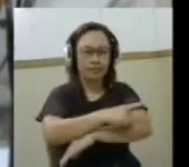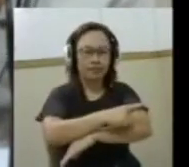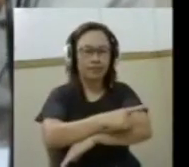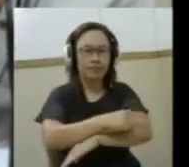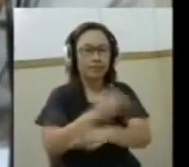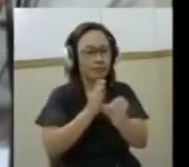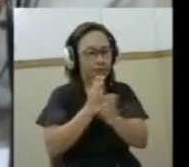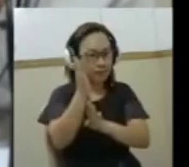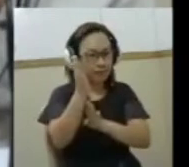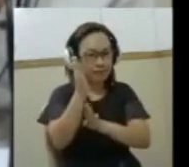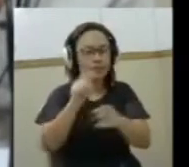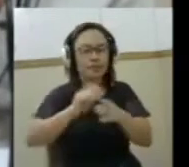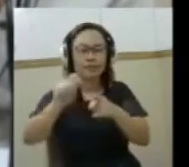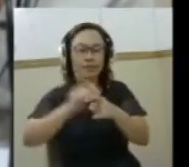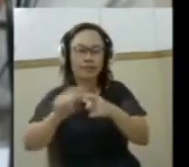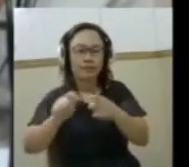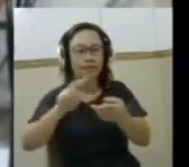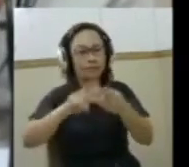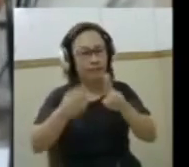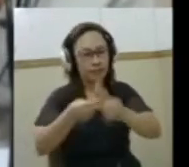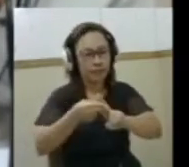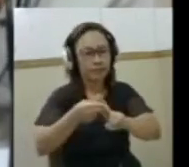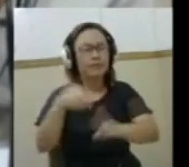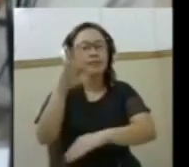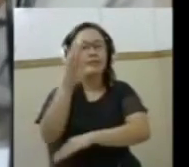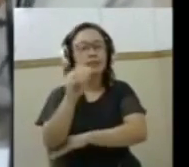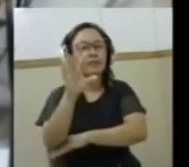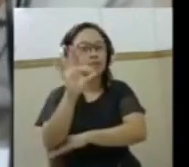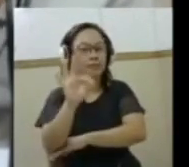directly text us through this mobile phone number